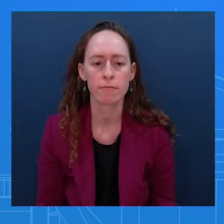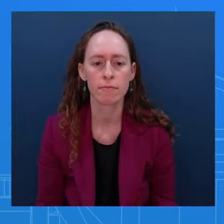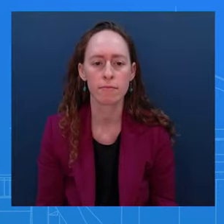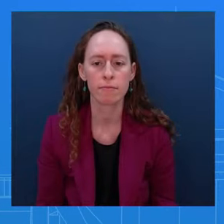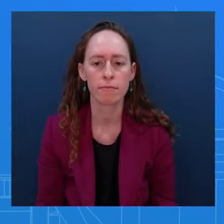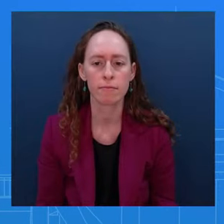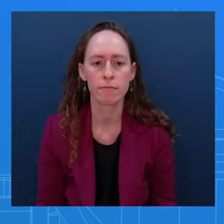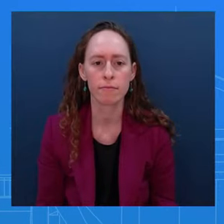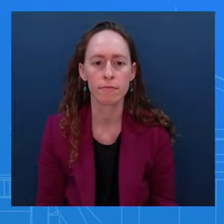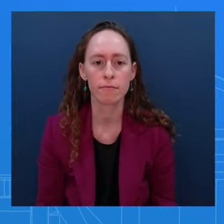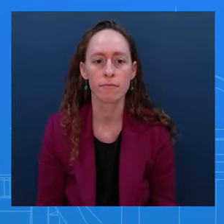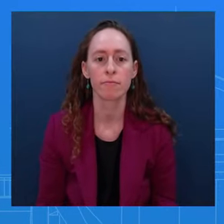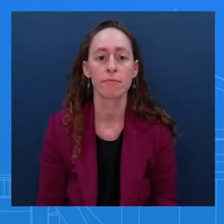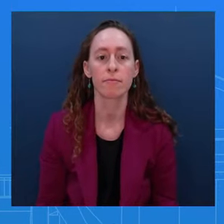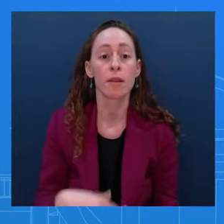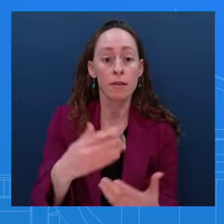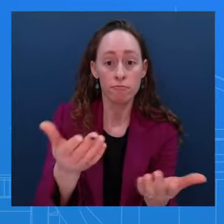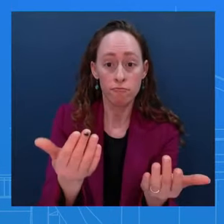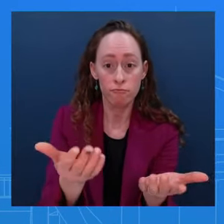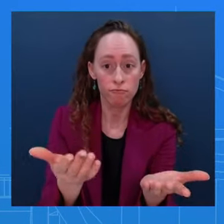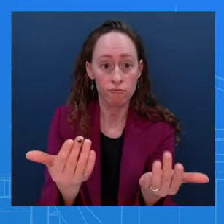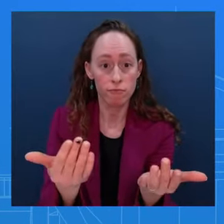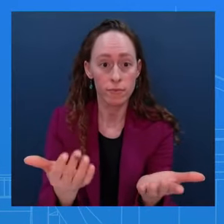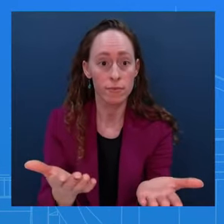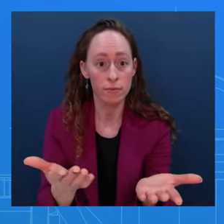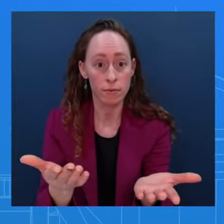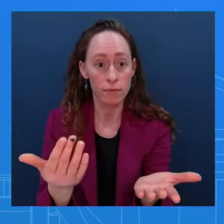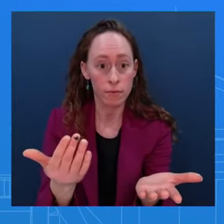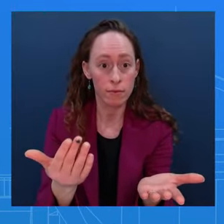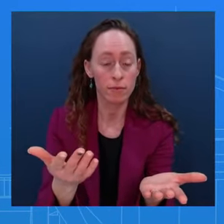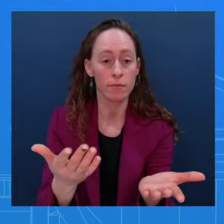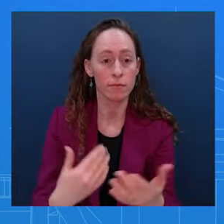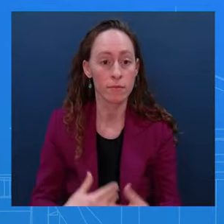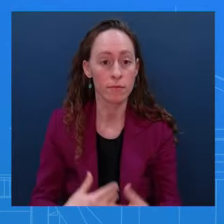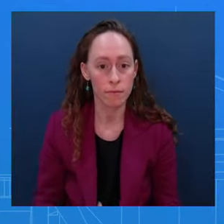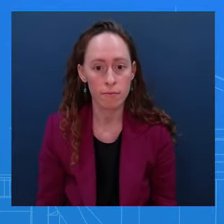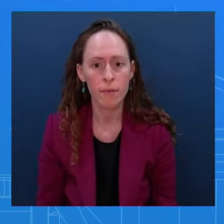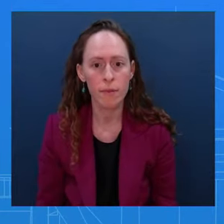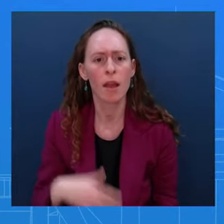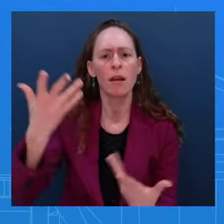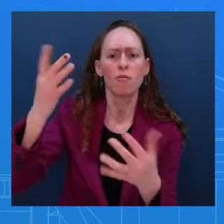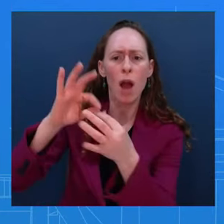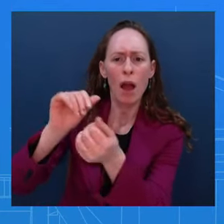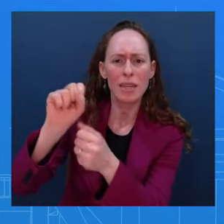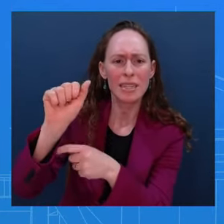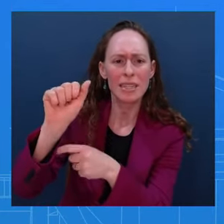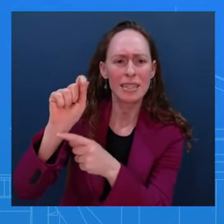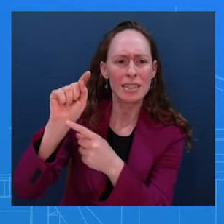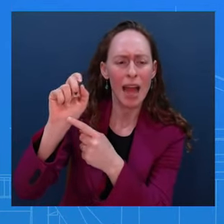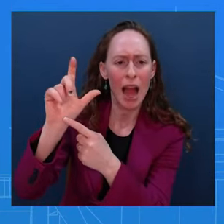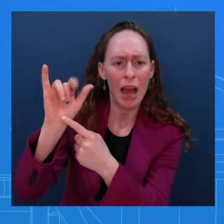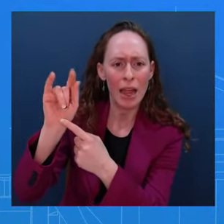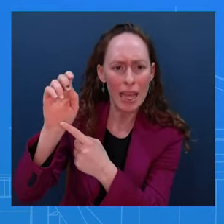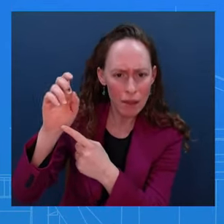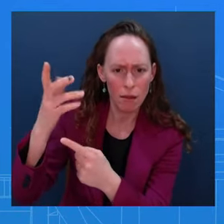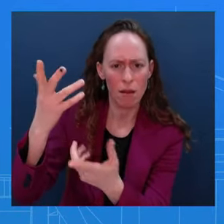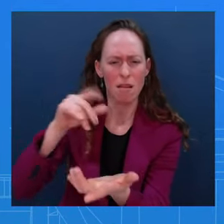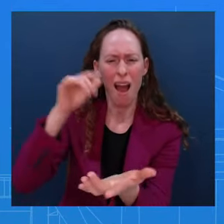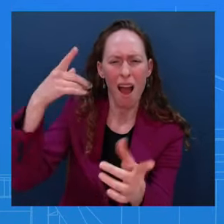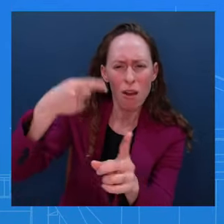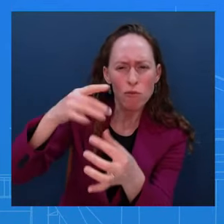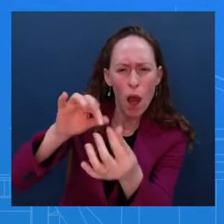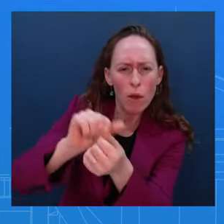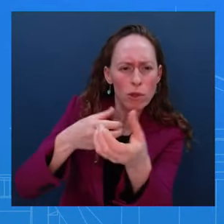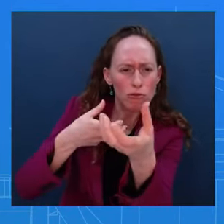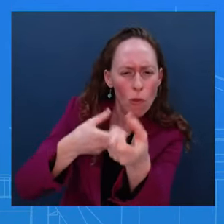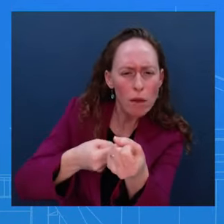satellite? There's no issue of, it's not about trusting. And I think our record on dealing